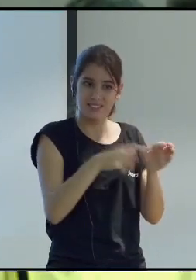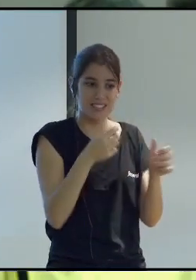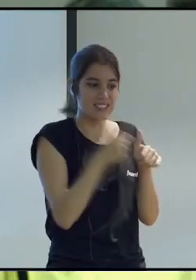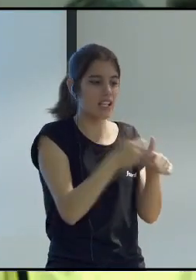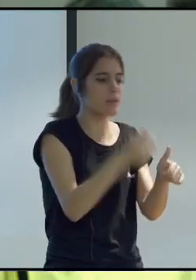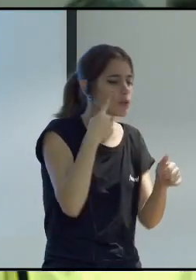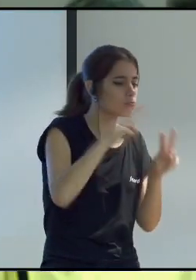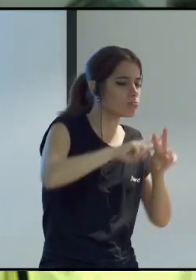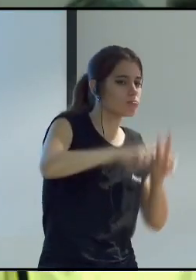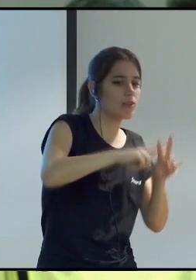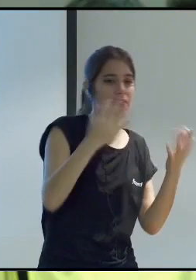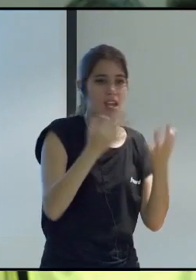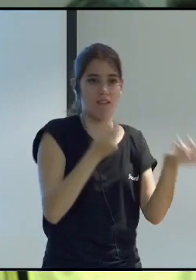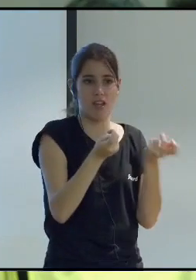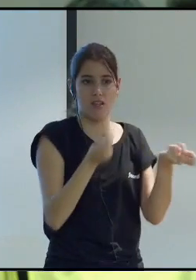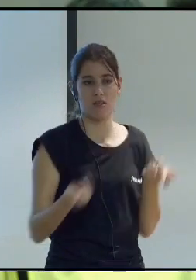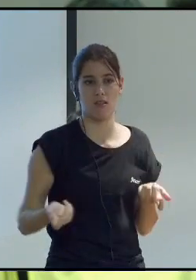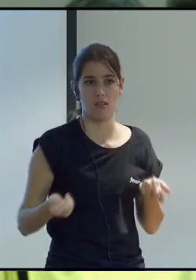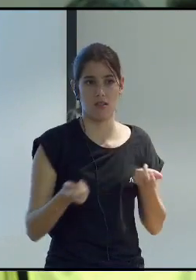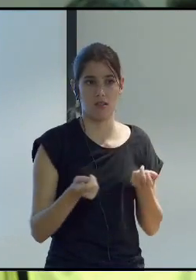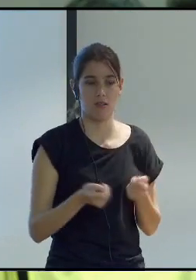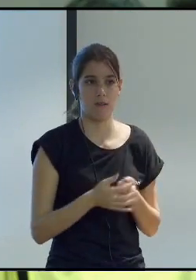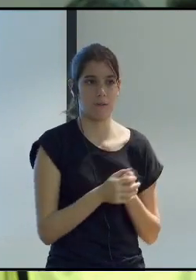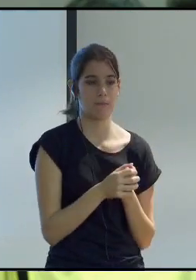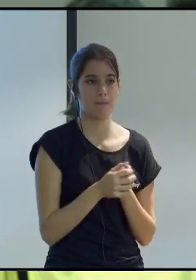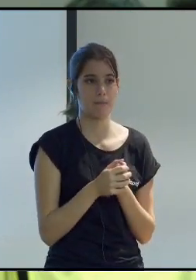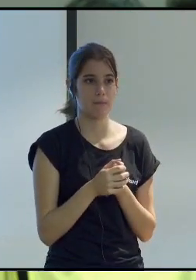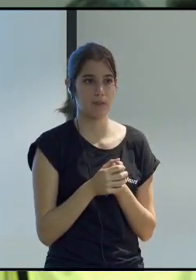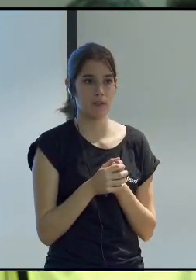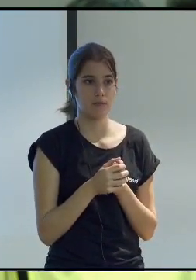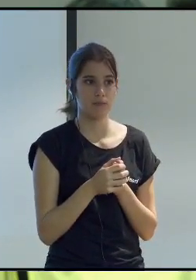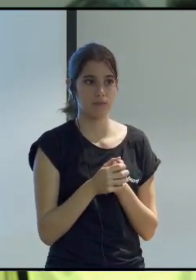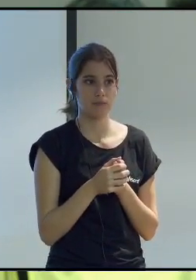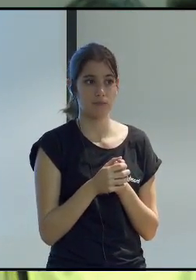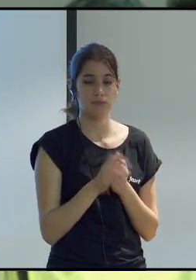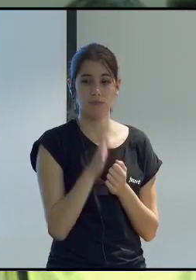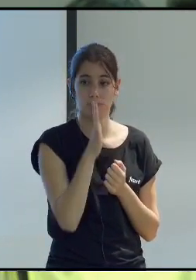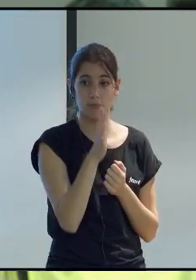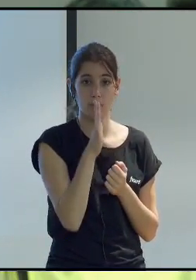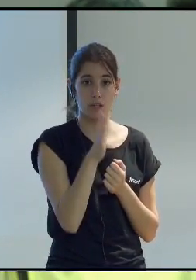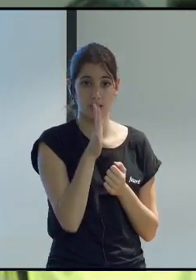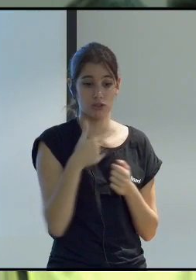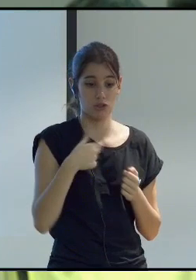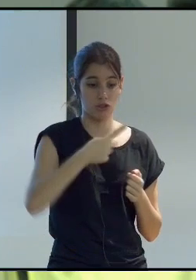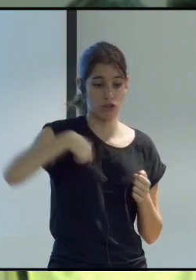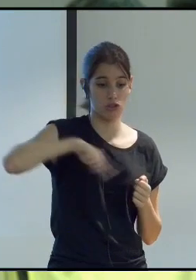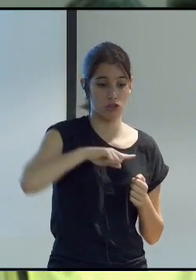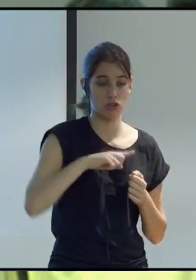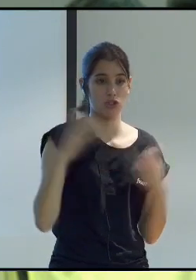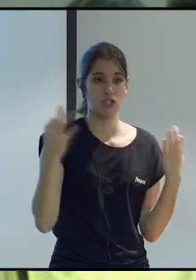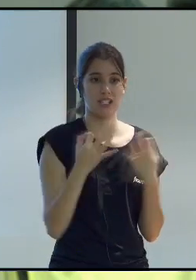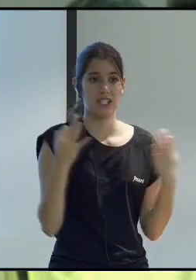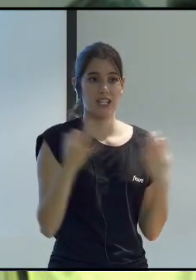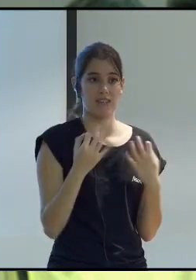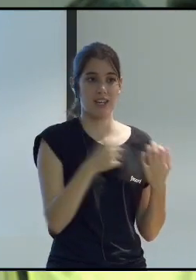So, and also self-advocates, nobody else should speak instead of us. We should emancipate ourselves to be able to speak